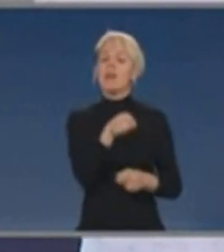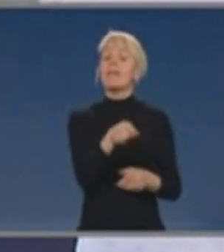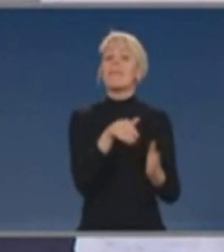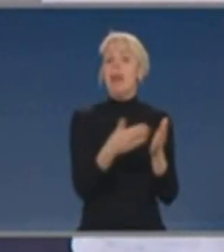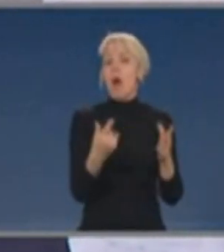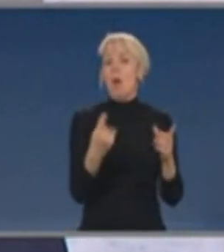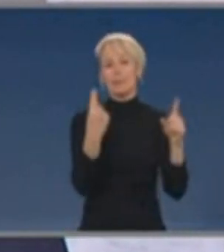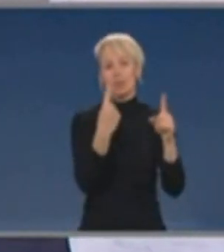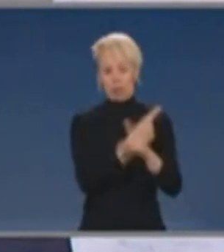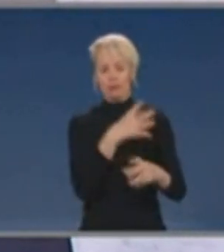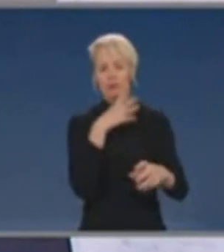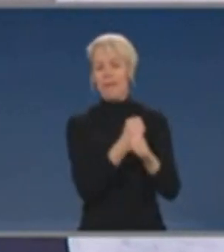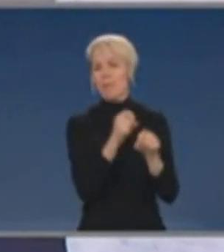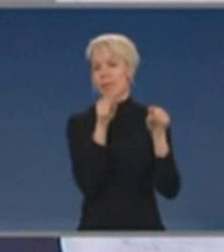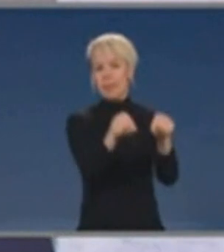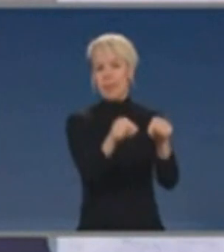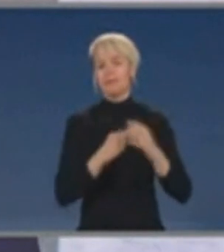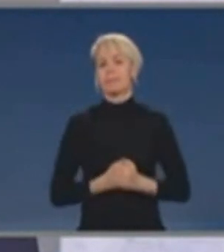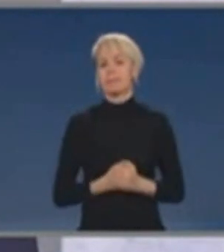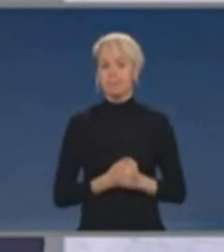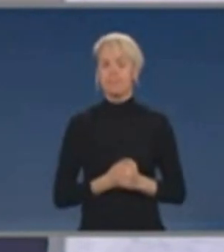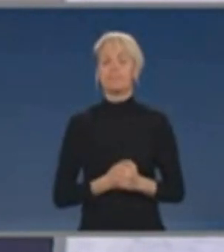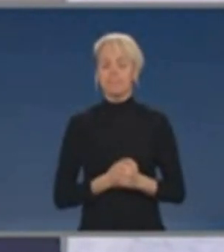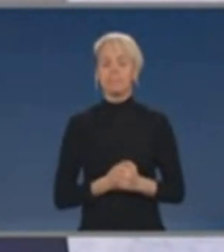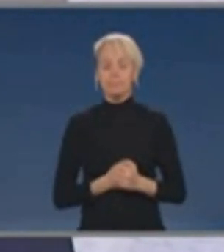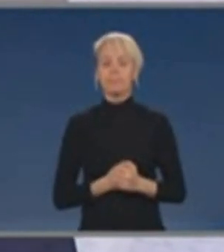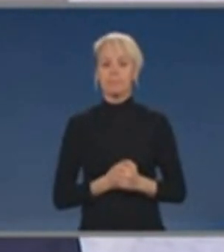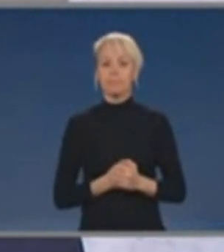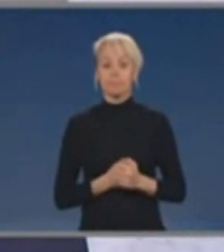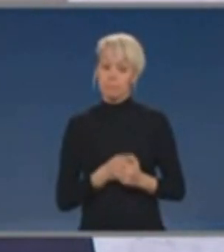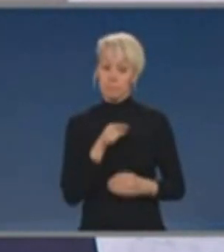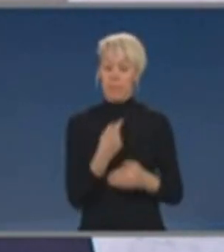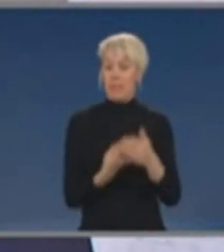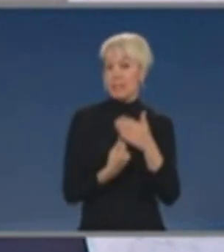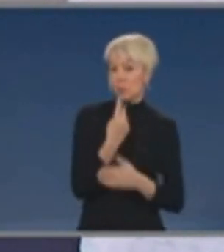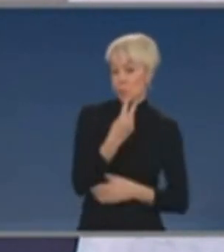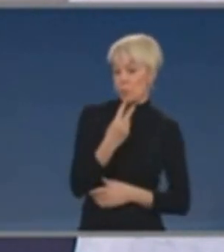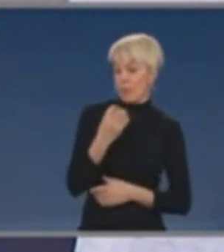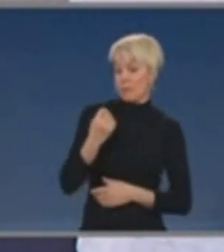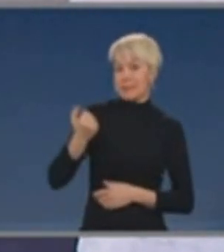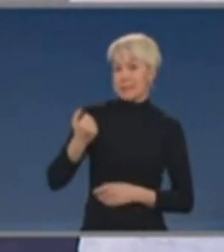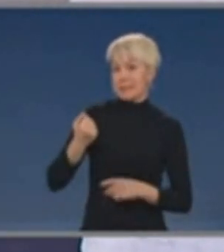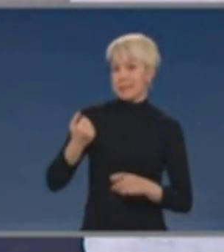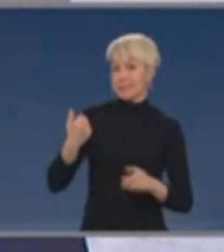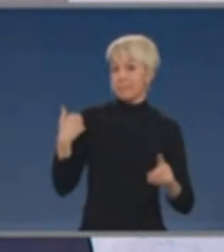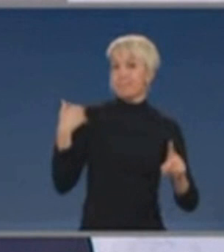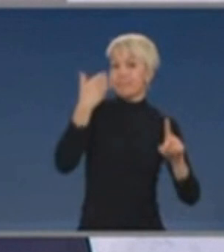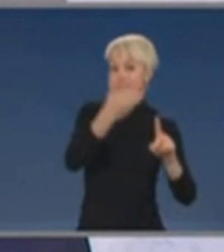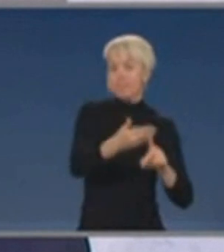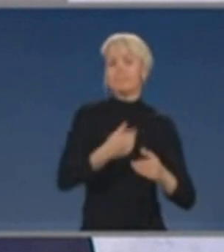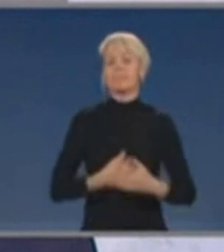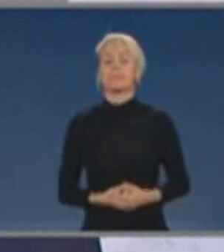today. So that's how that issue played out. I think the weaknesses in the